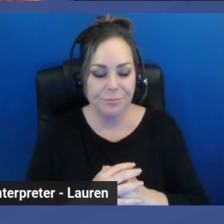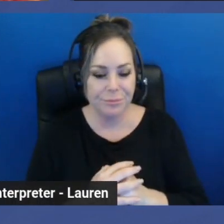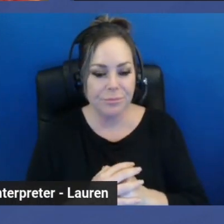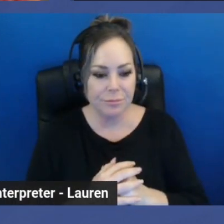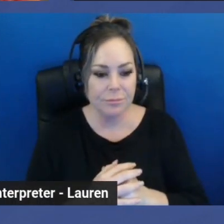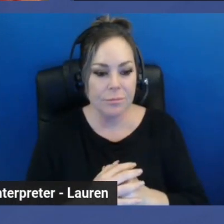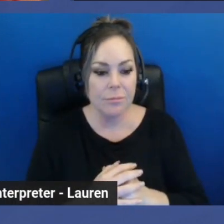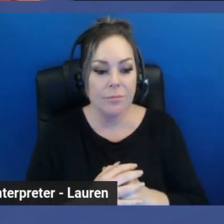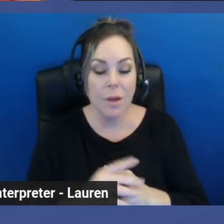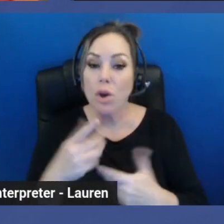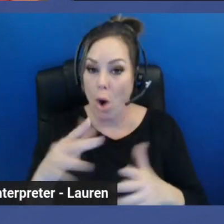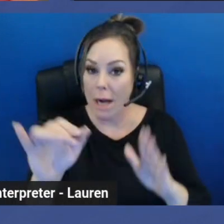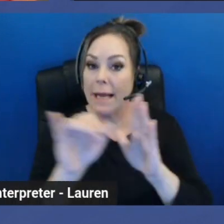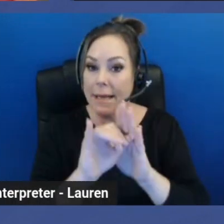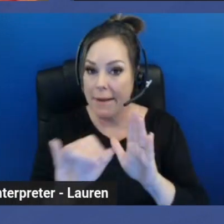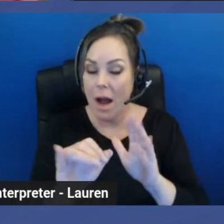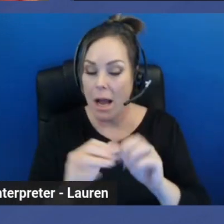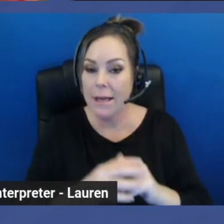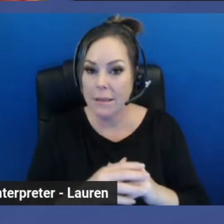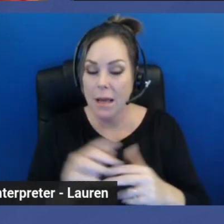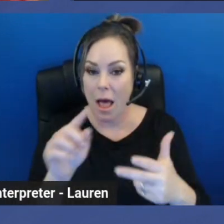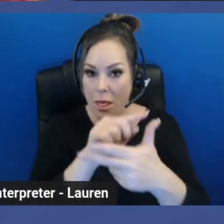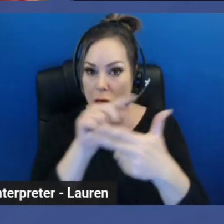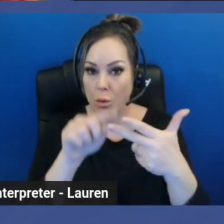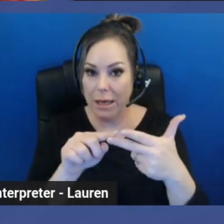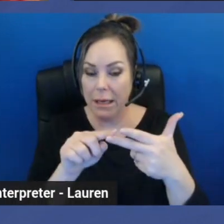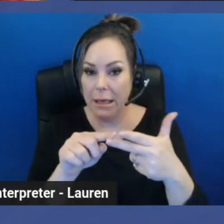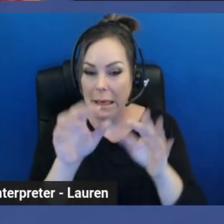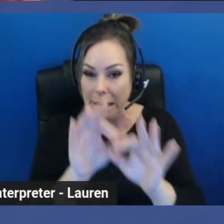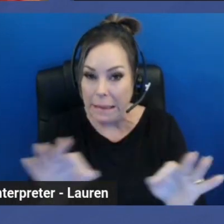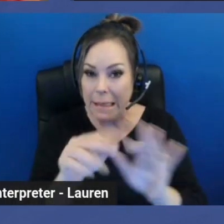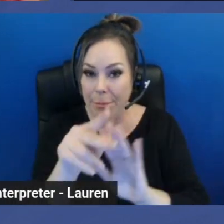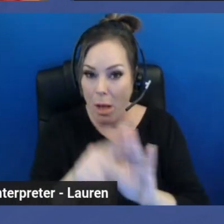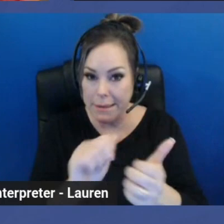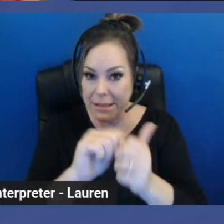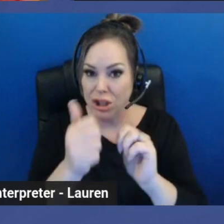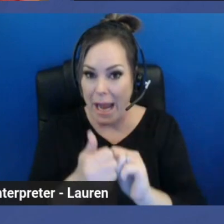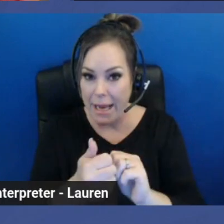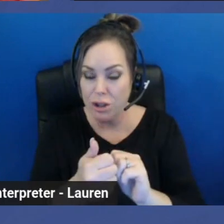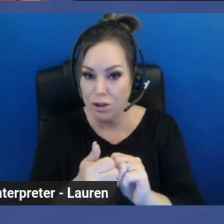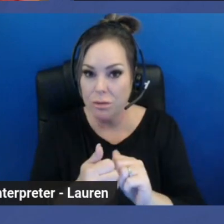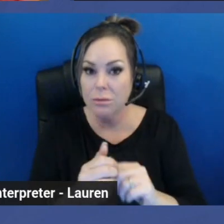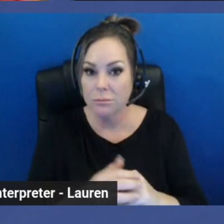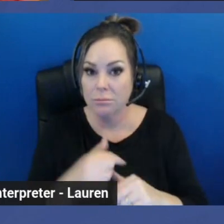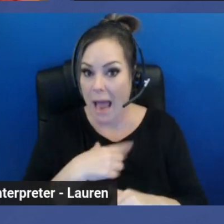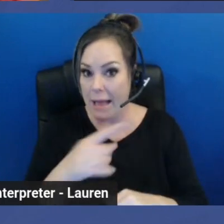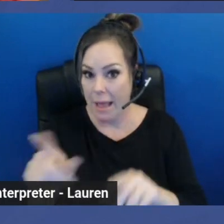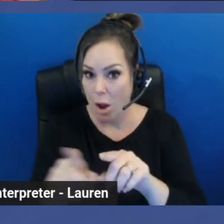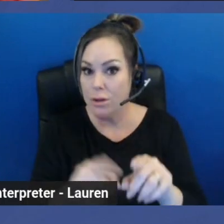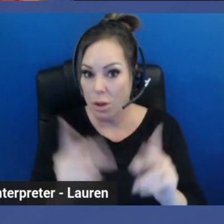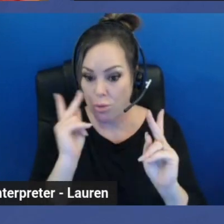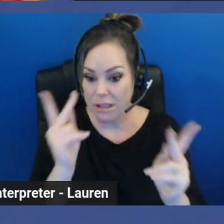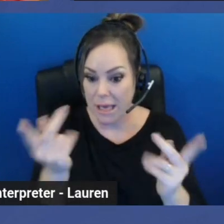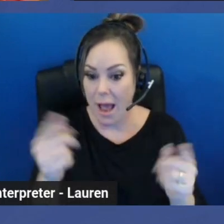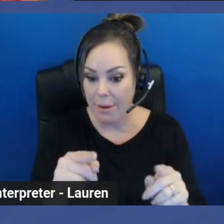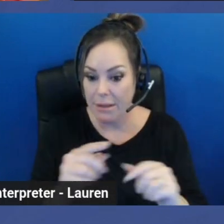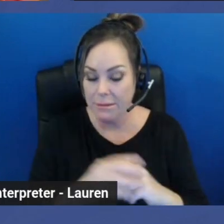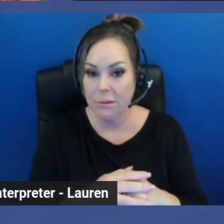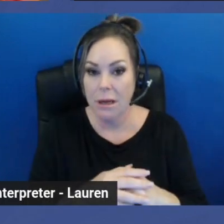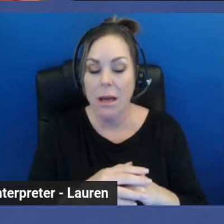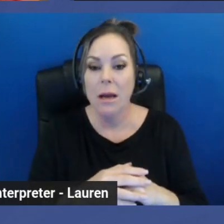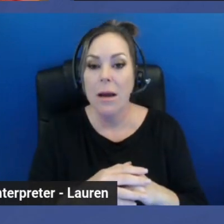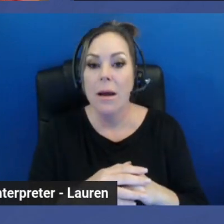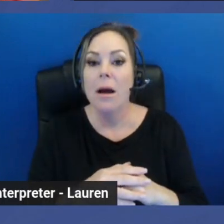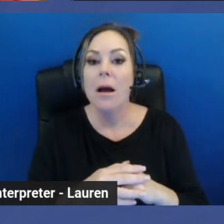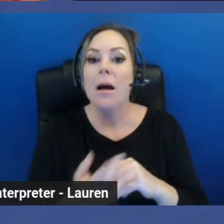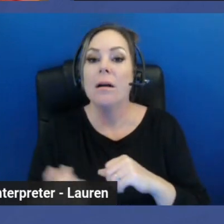Well, you have identified, the three key policy changes that I would certainly like to see, which is